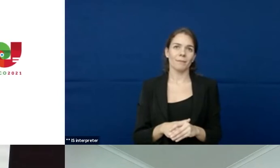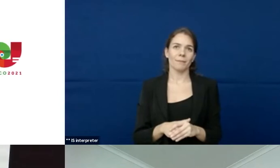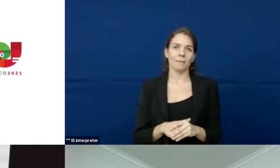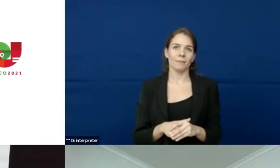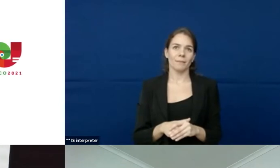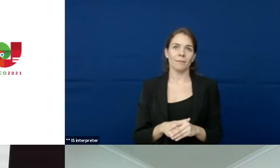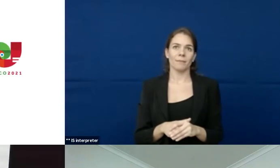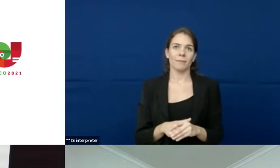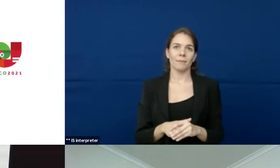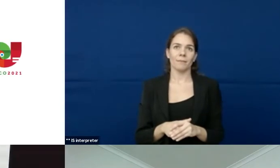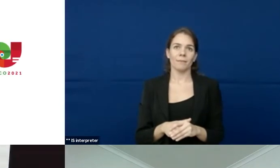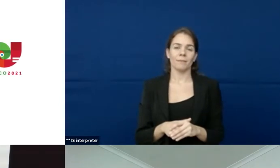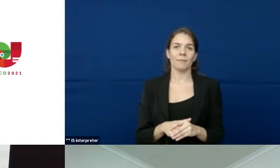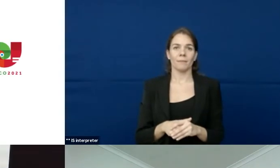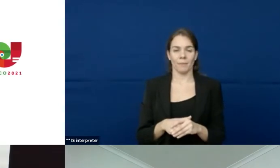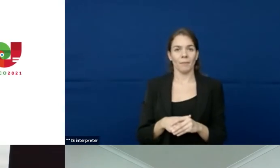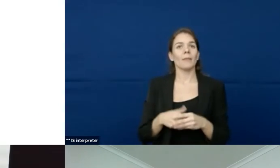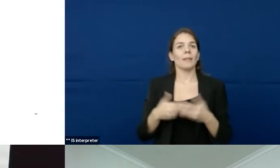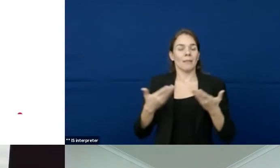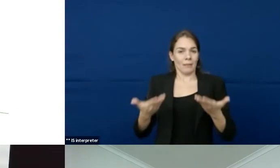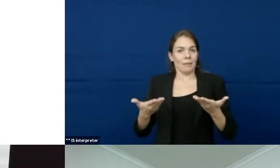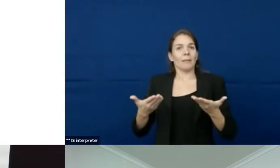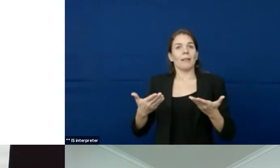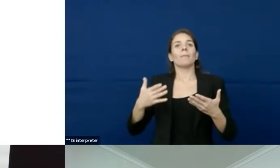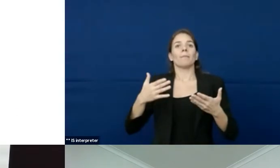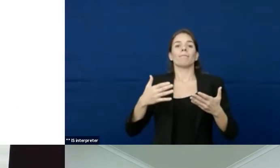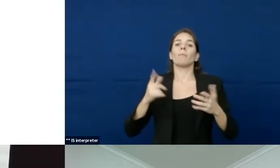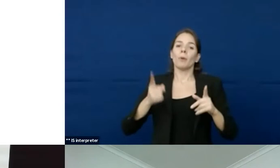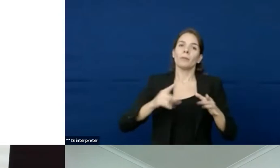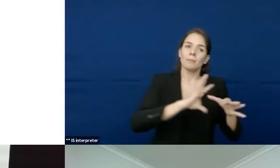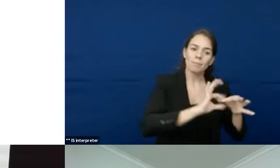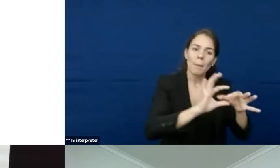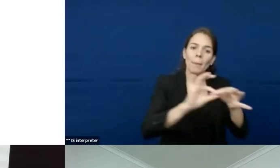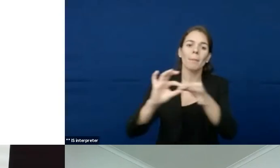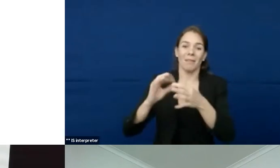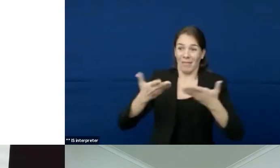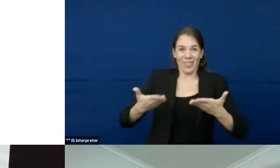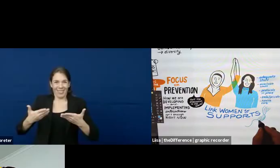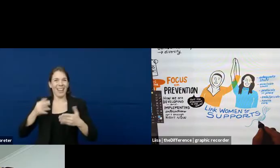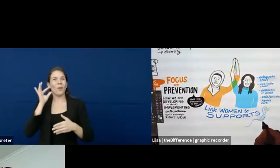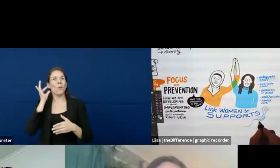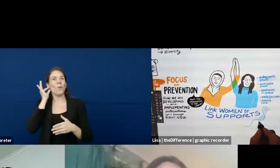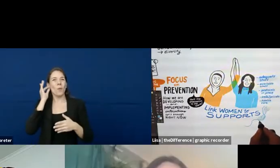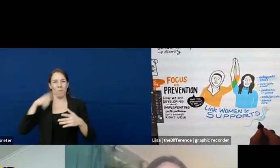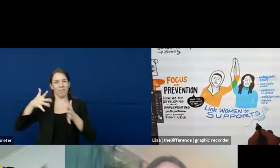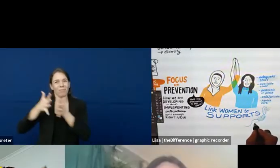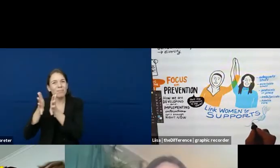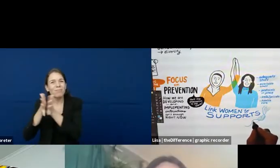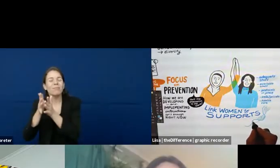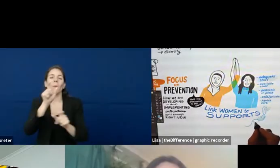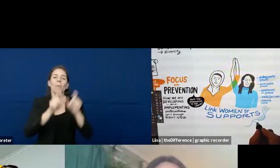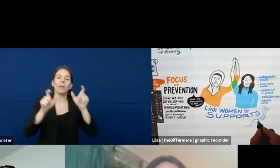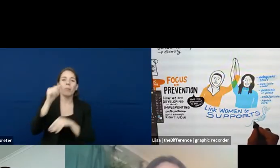conversation. Be on the ground working, and then let's leave other people to talk. Let's rotate and